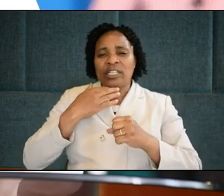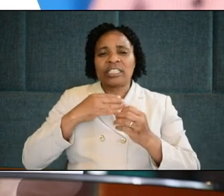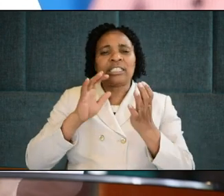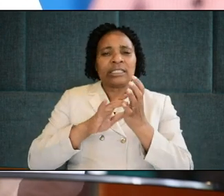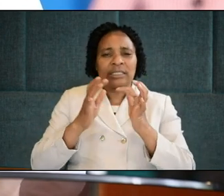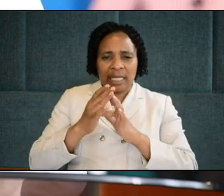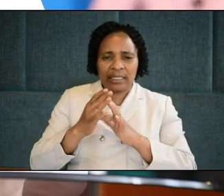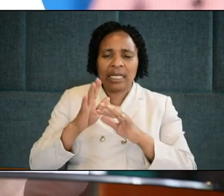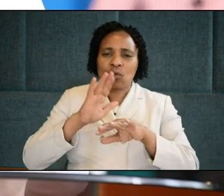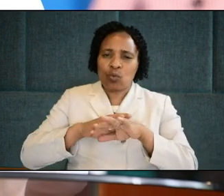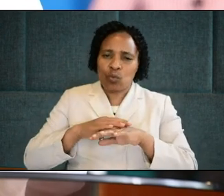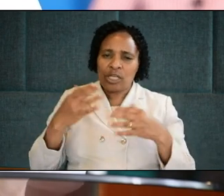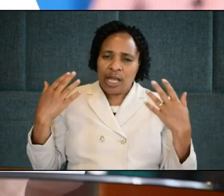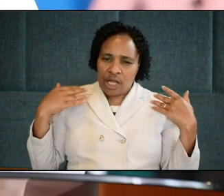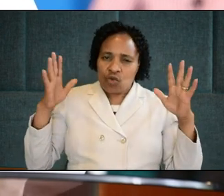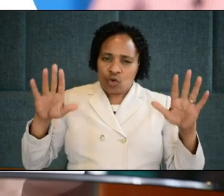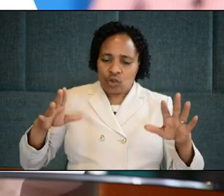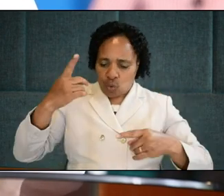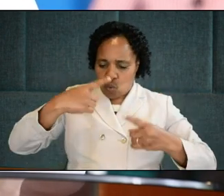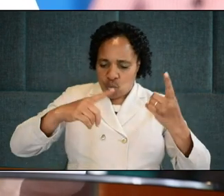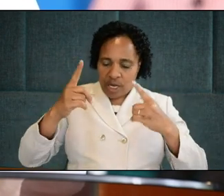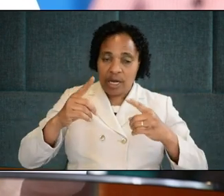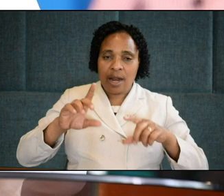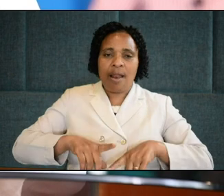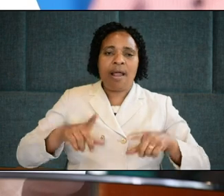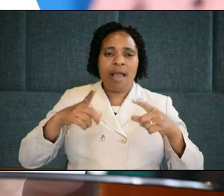angels to always win in her life.